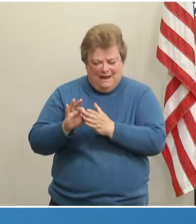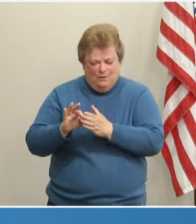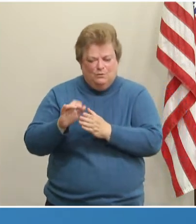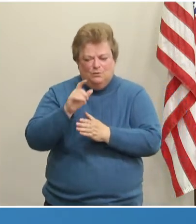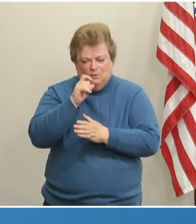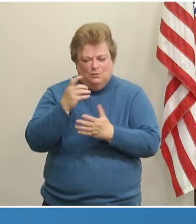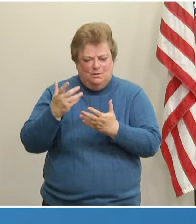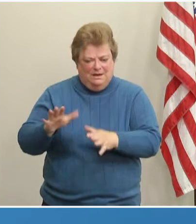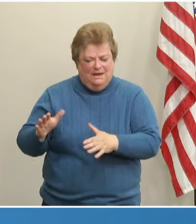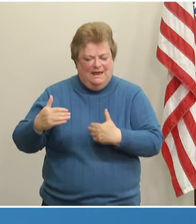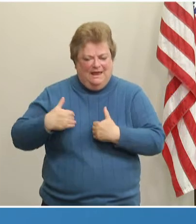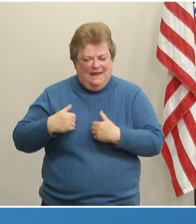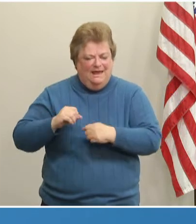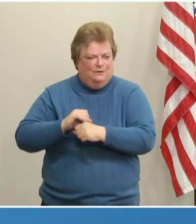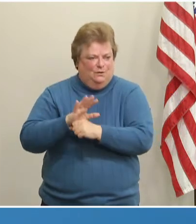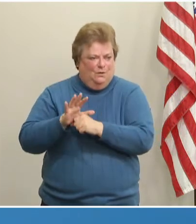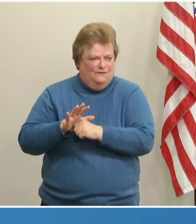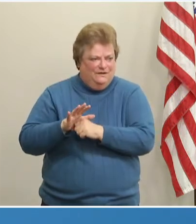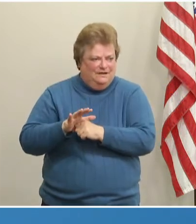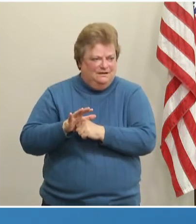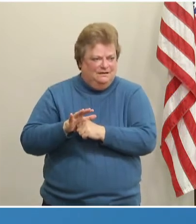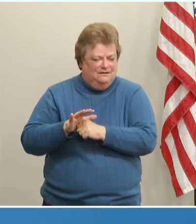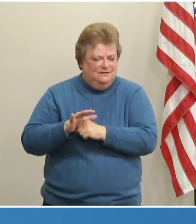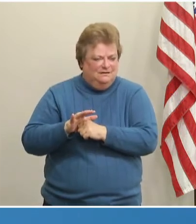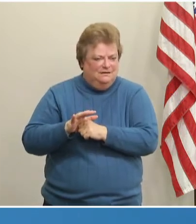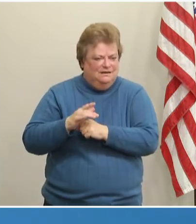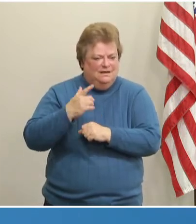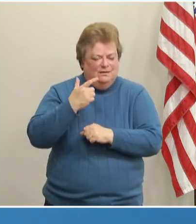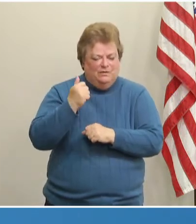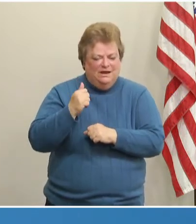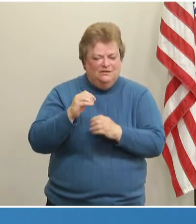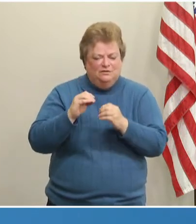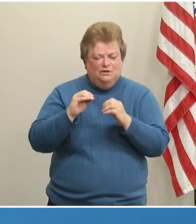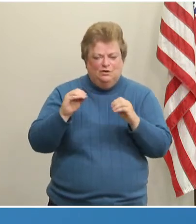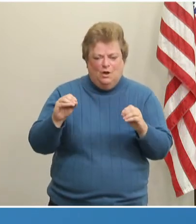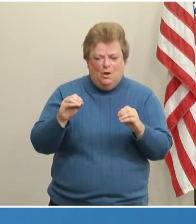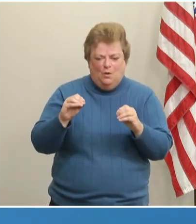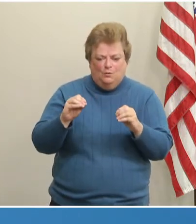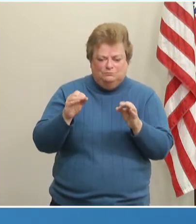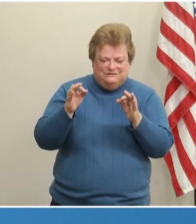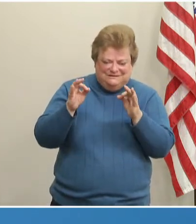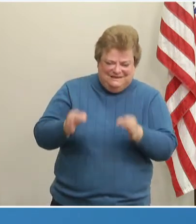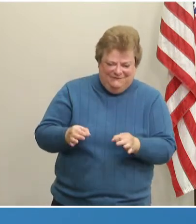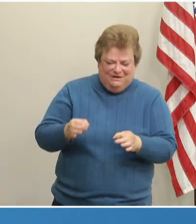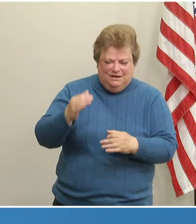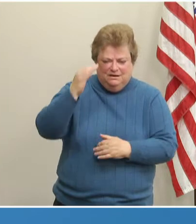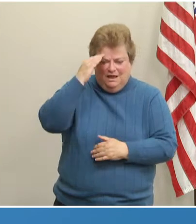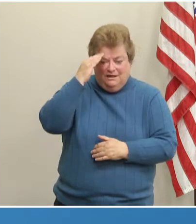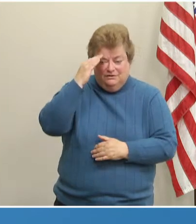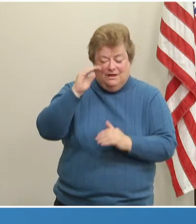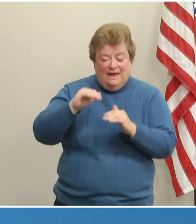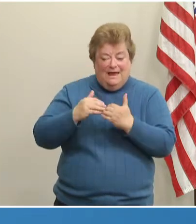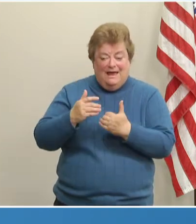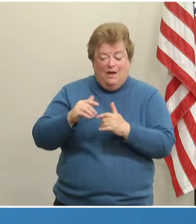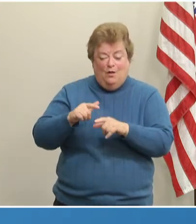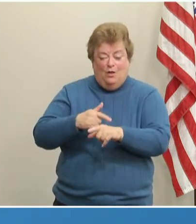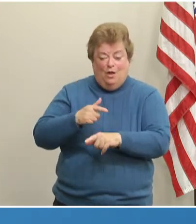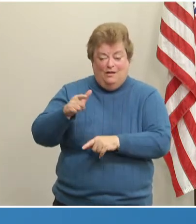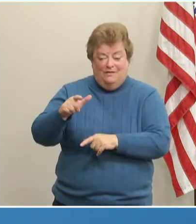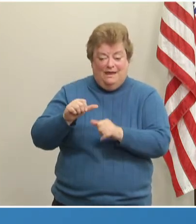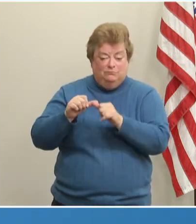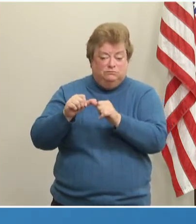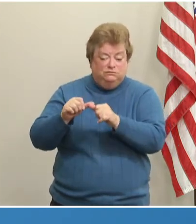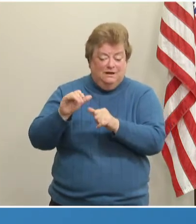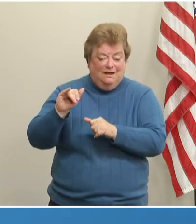COVID because there's no definitive knowledge about how long their immunity lasts. So whether you've